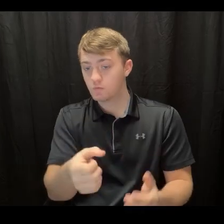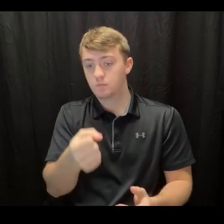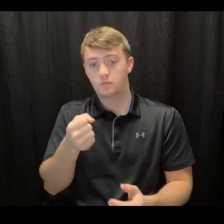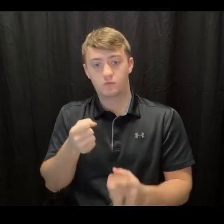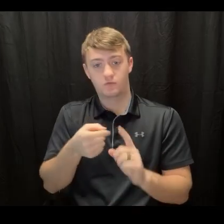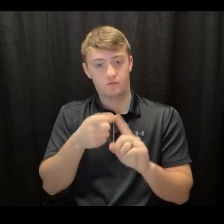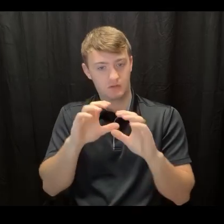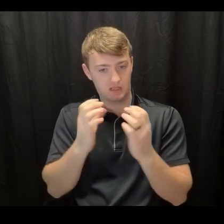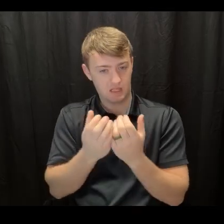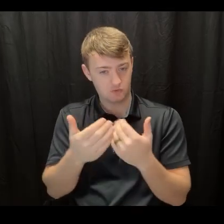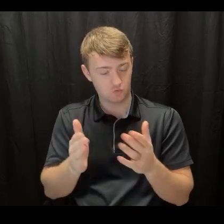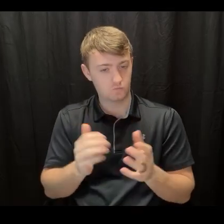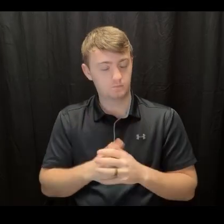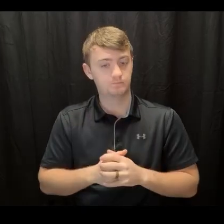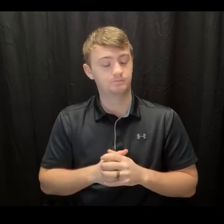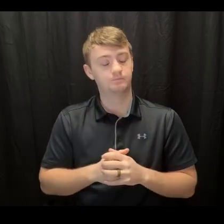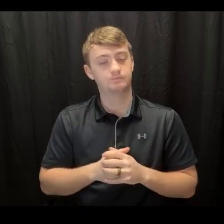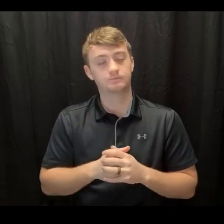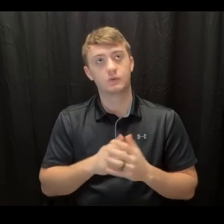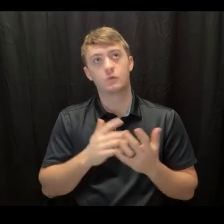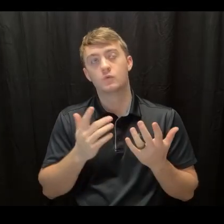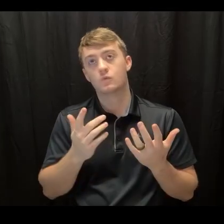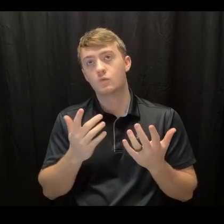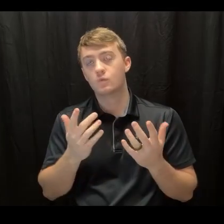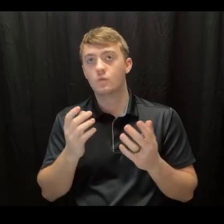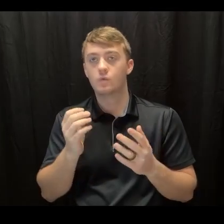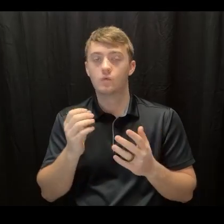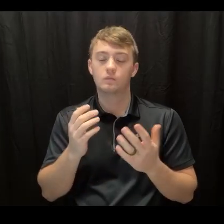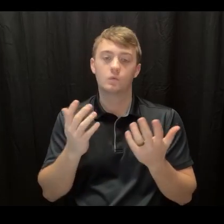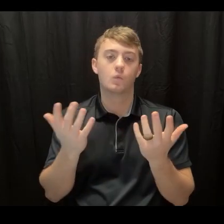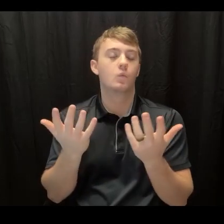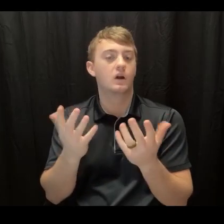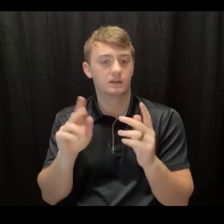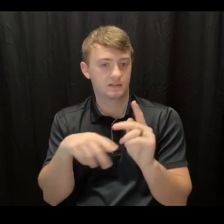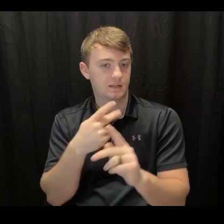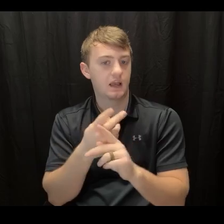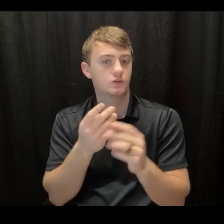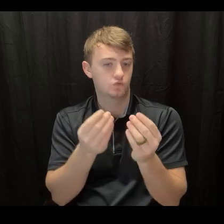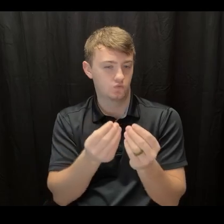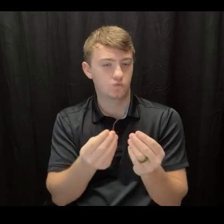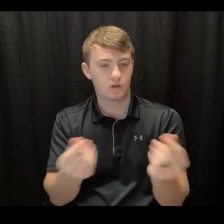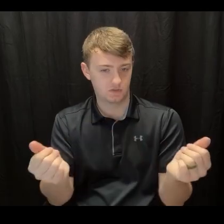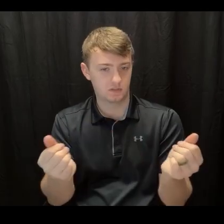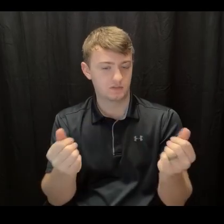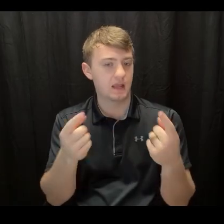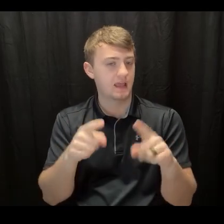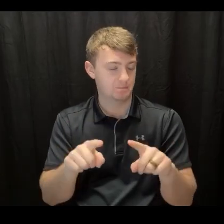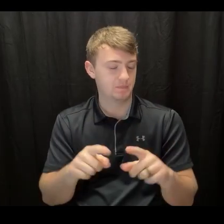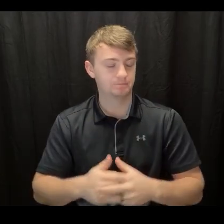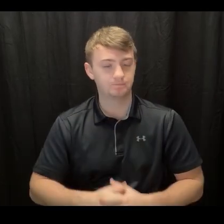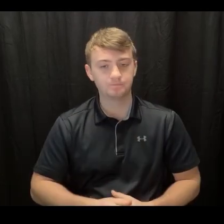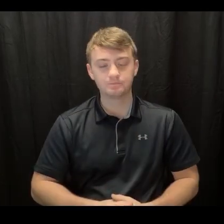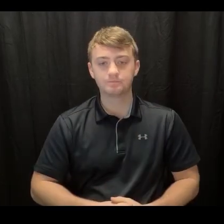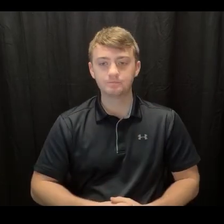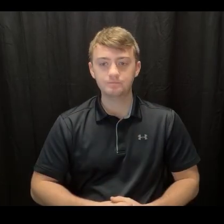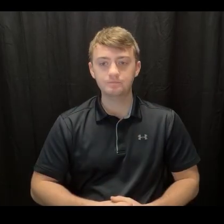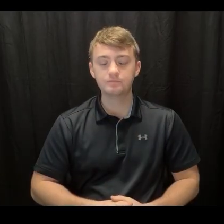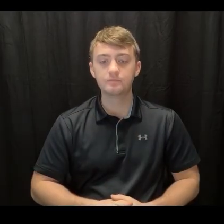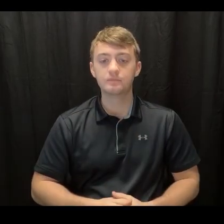student removed from the classroom? Or what form of resolution took